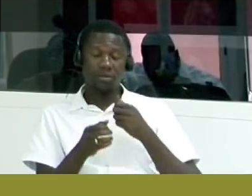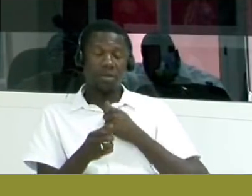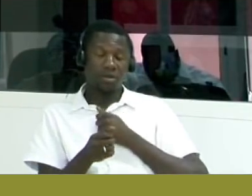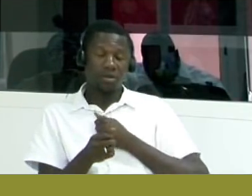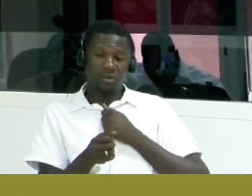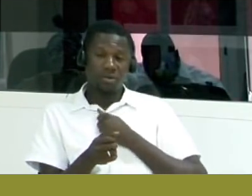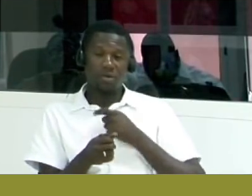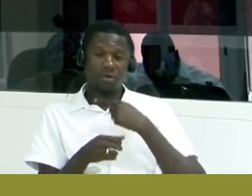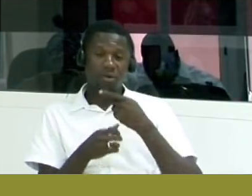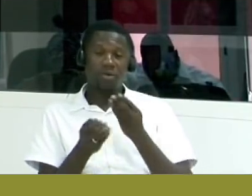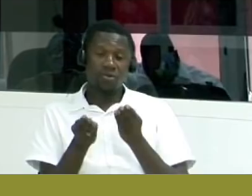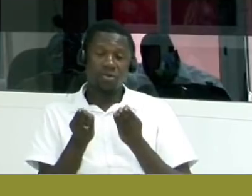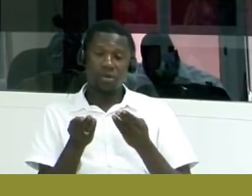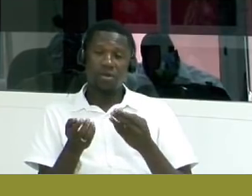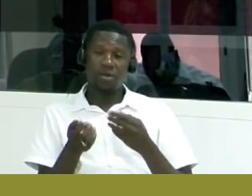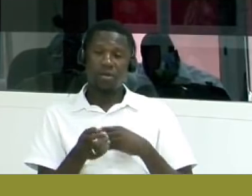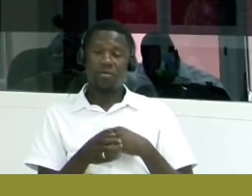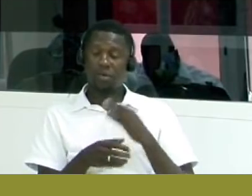what I thought was right.